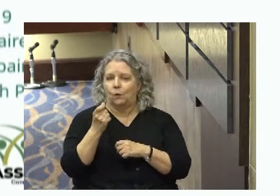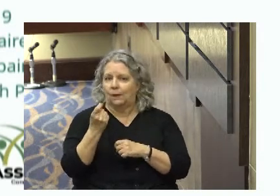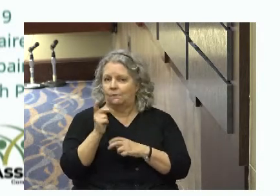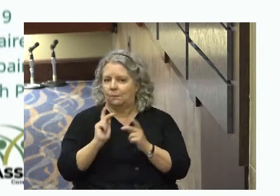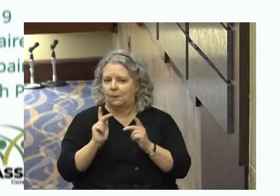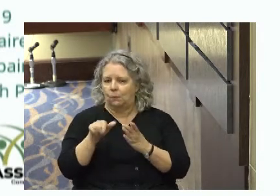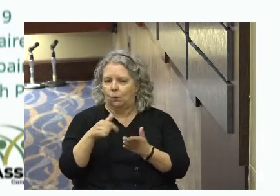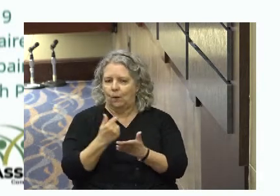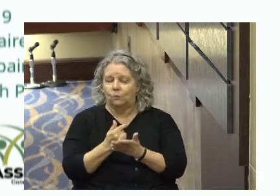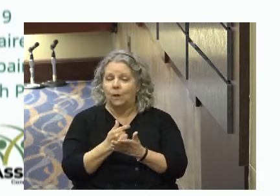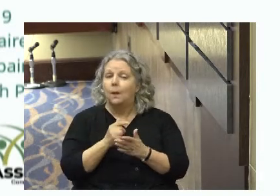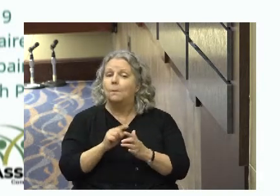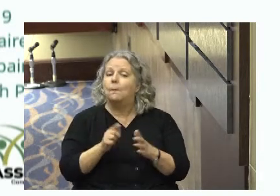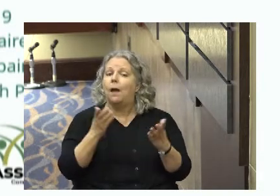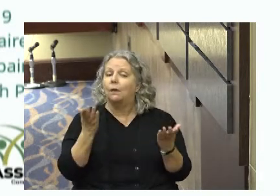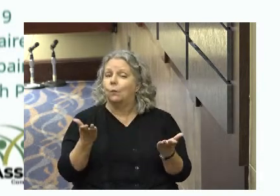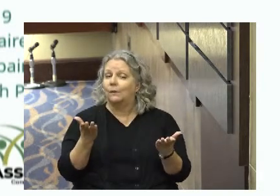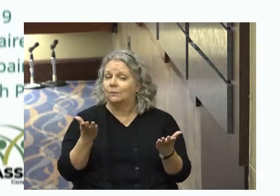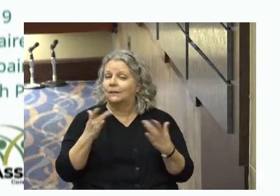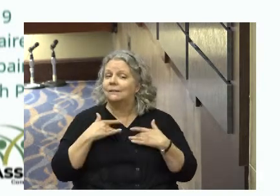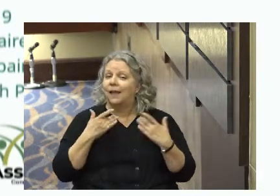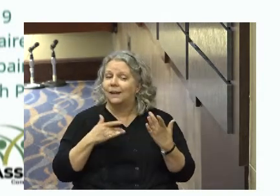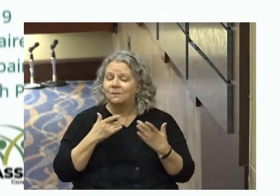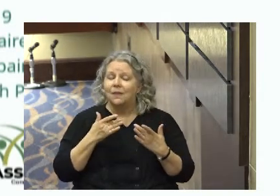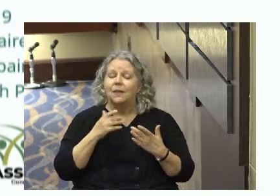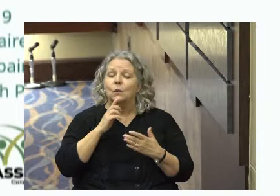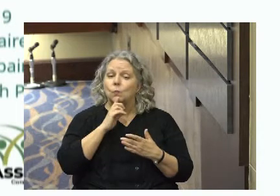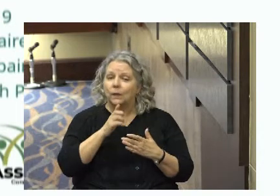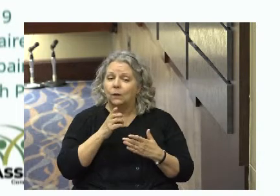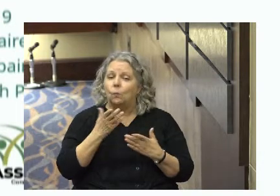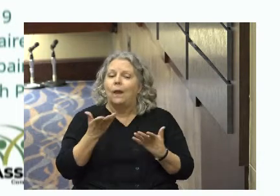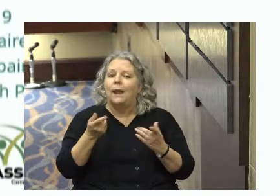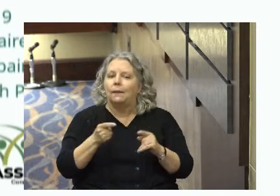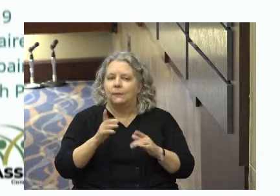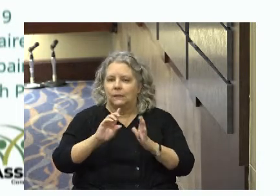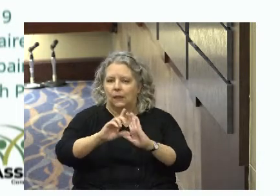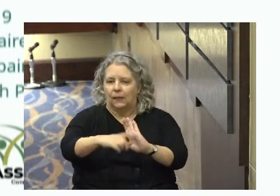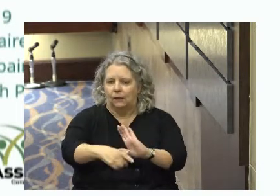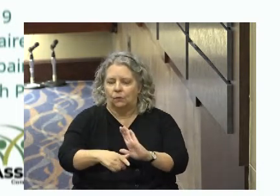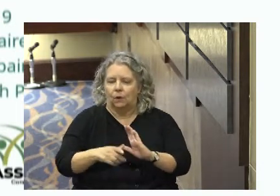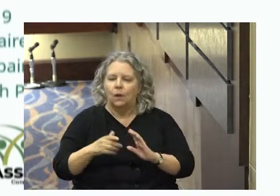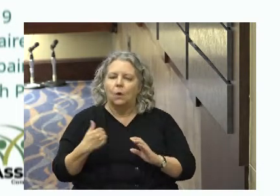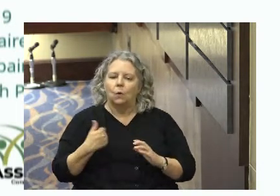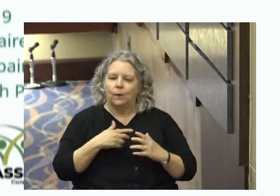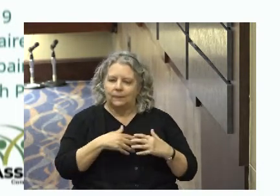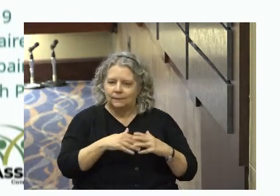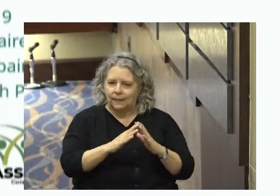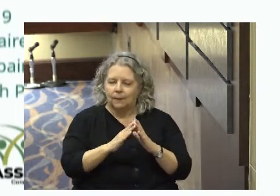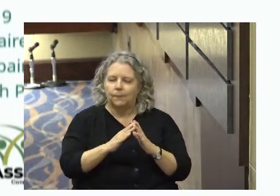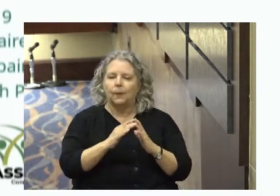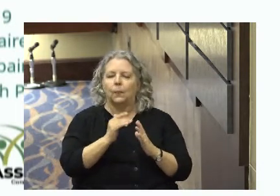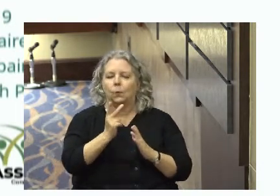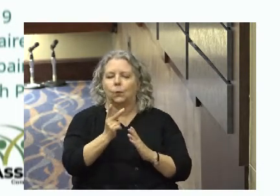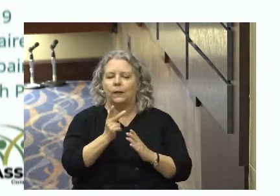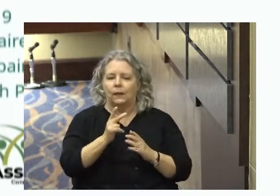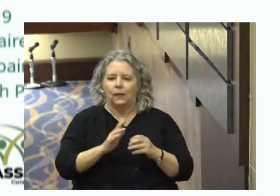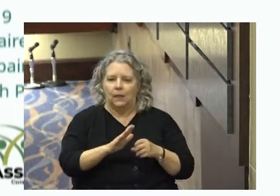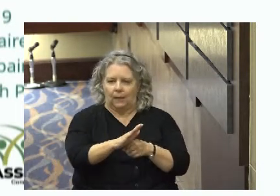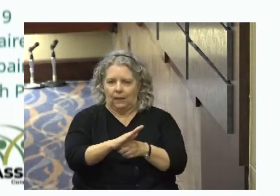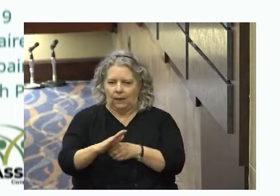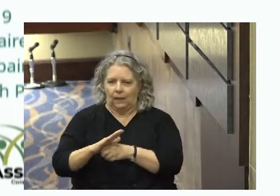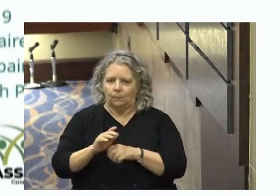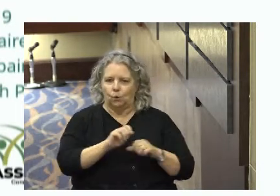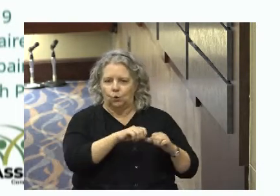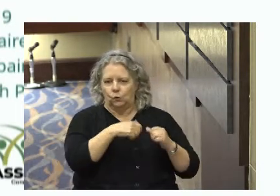what happens from those classes. We've had 3 neighborhood associations restart and get active in their community, and that's what we want to do,